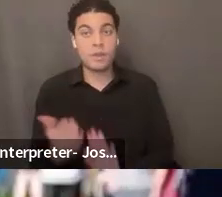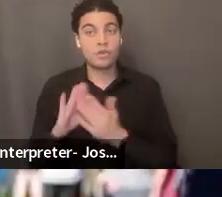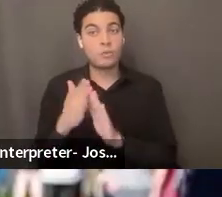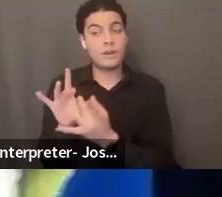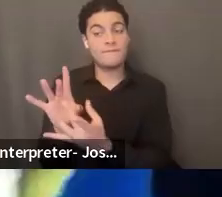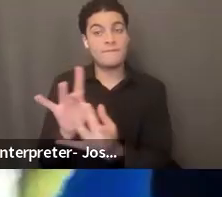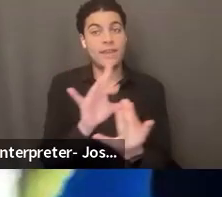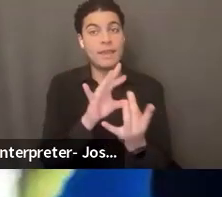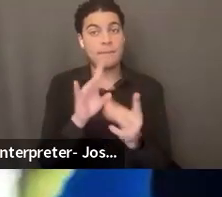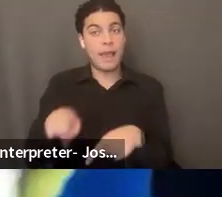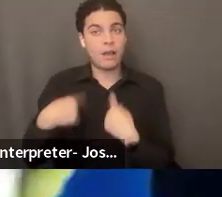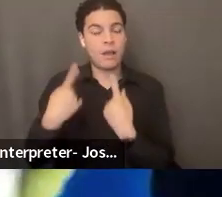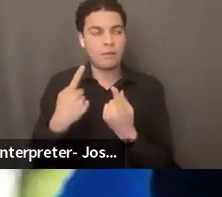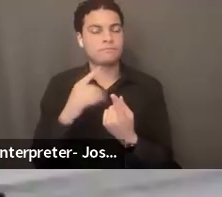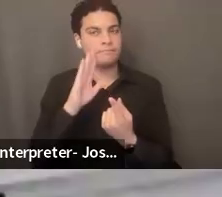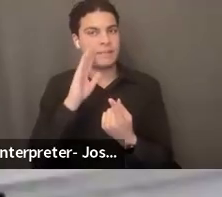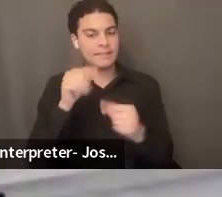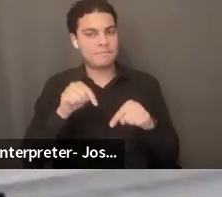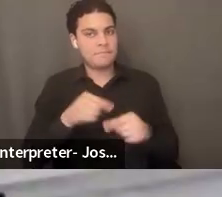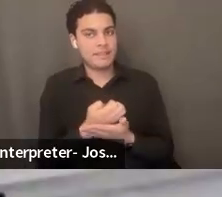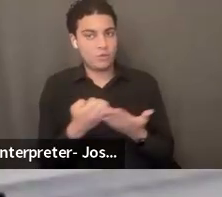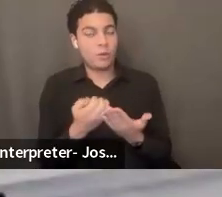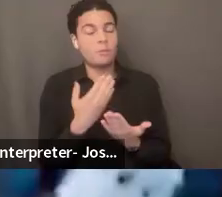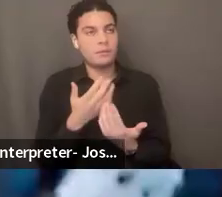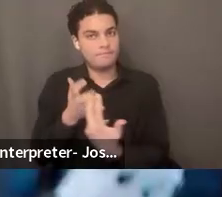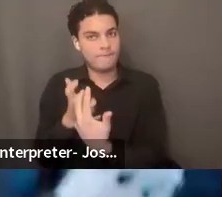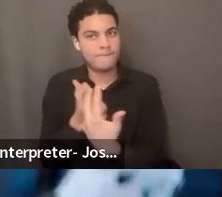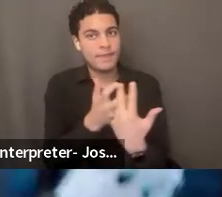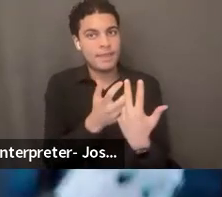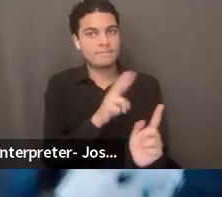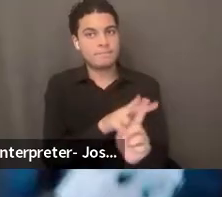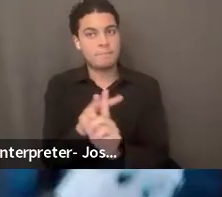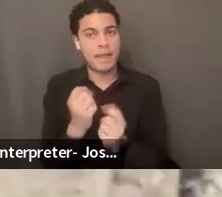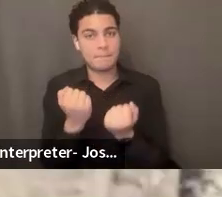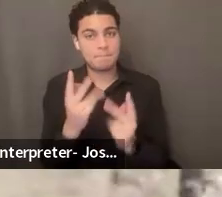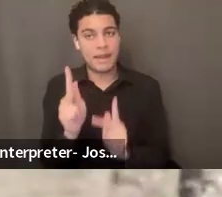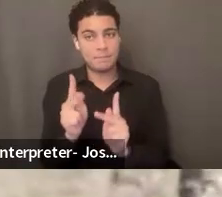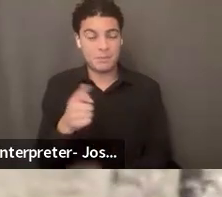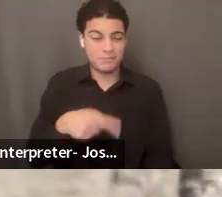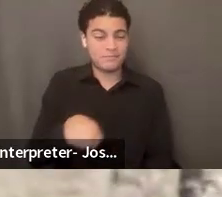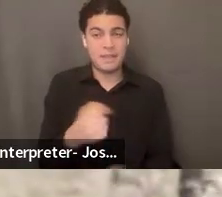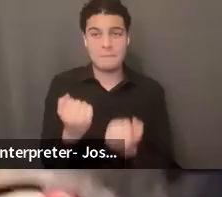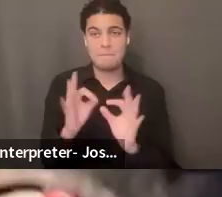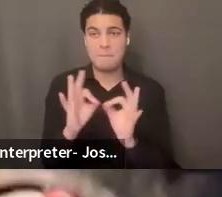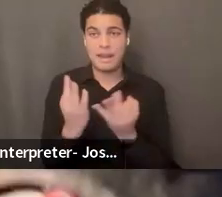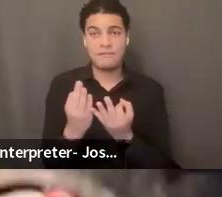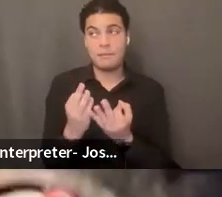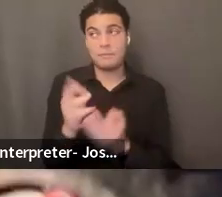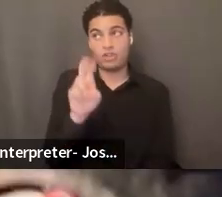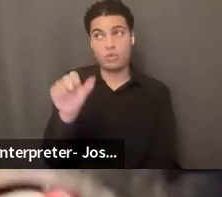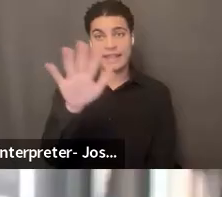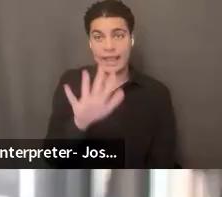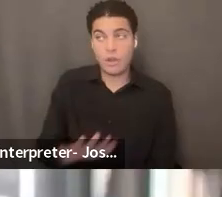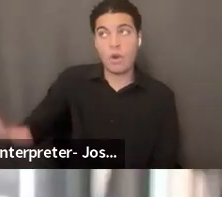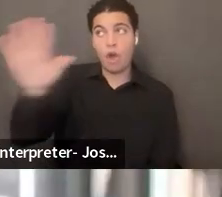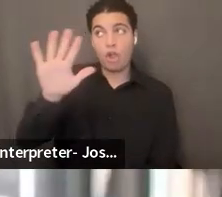gap, a huge void in the community's been filled. A lot of these families from all over the United States have purchased